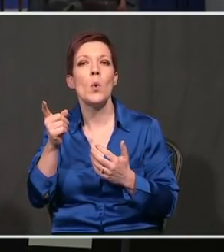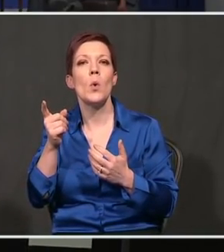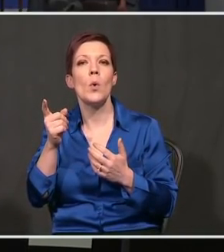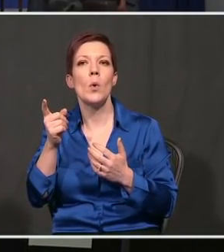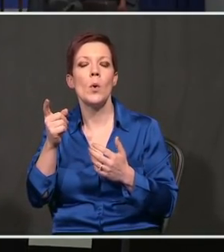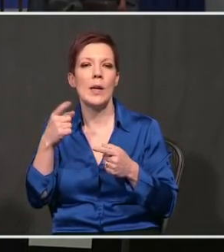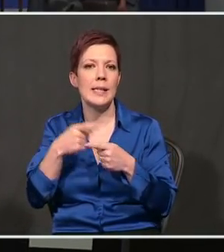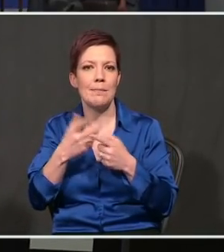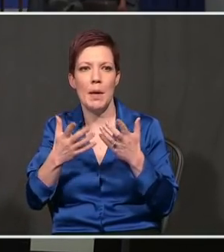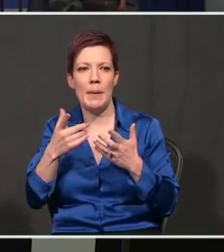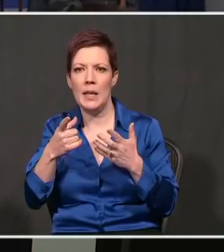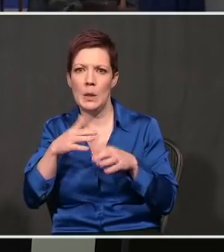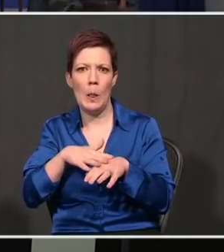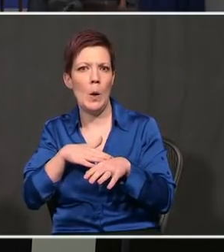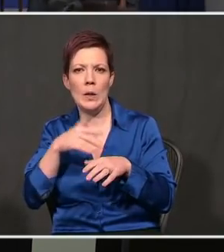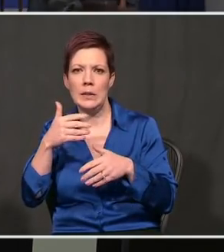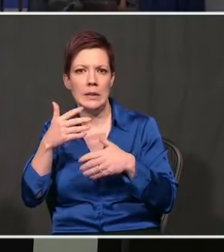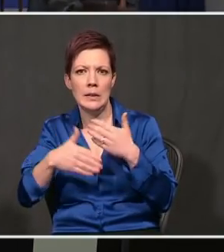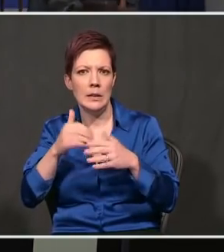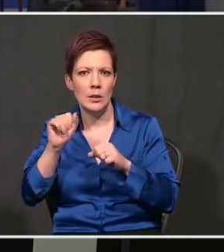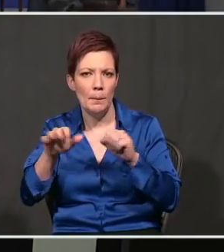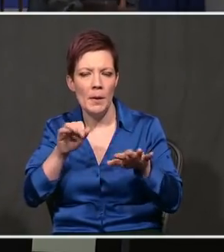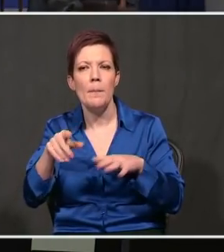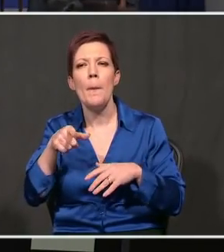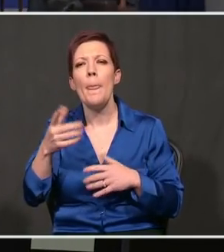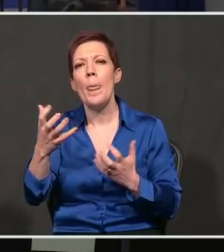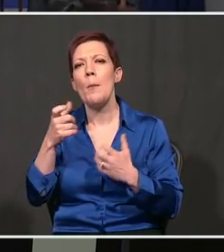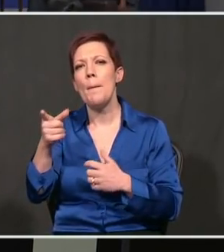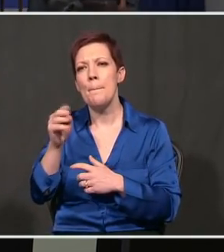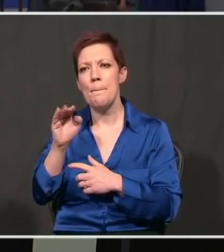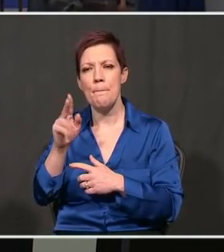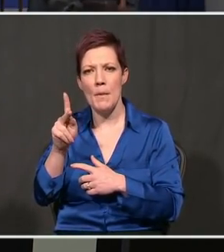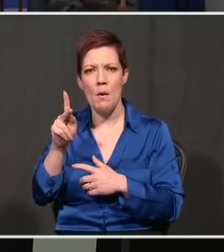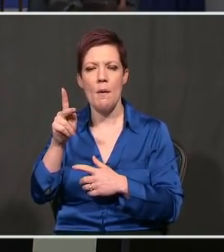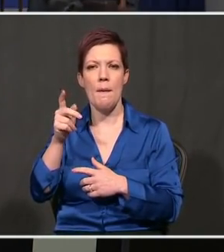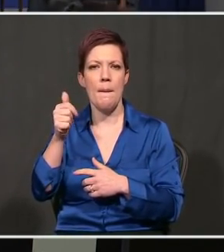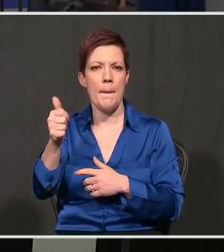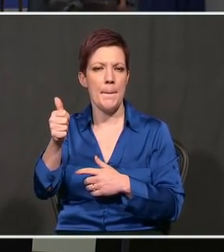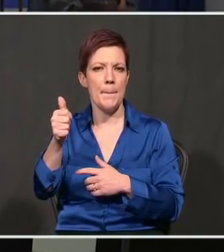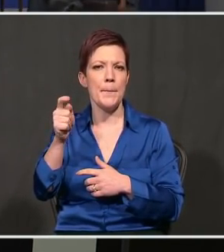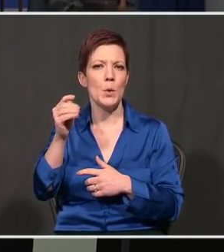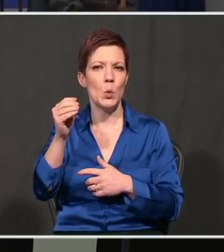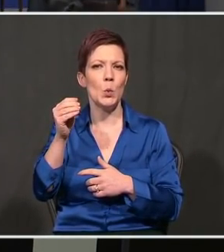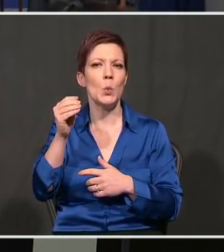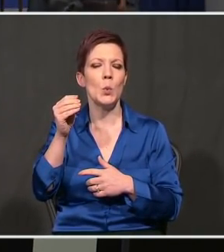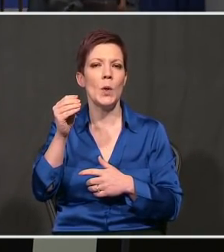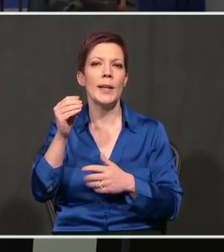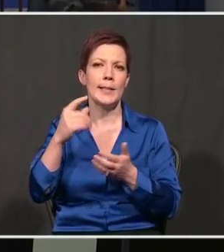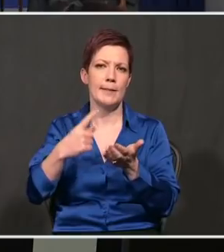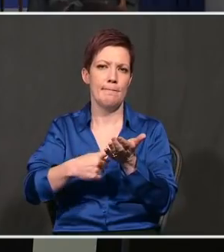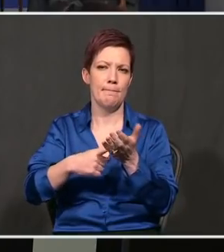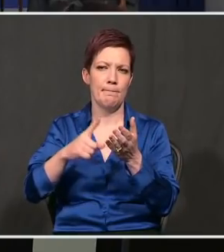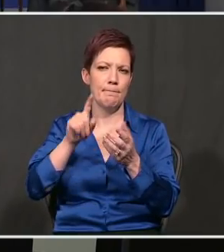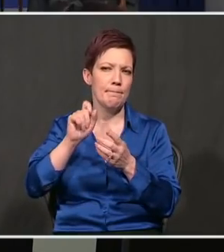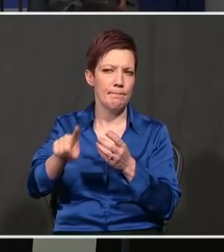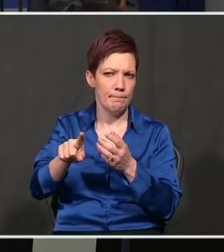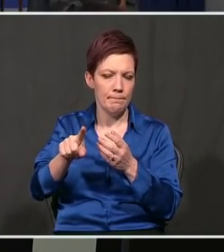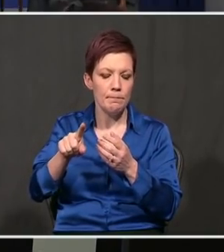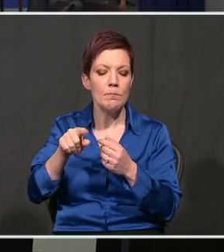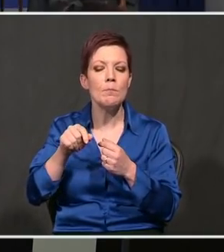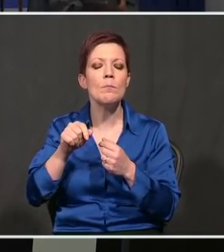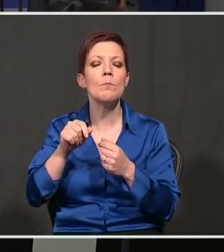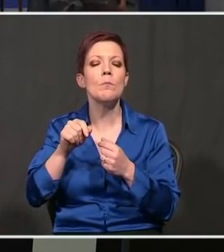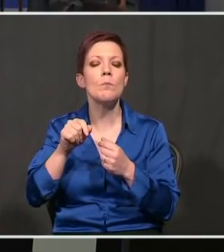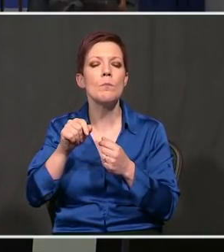from Thermo Fisher. As the testing guy, Thermo has been involved a lot, making the machines that do